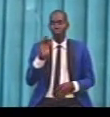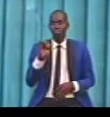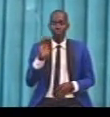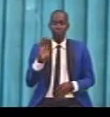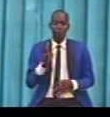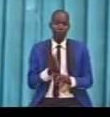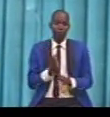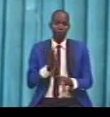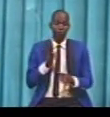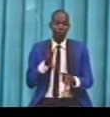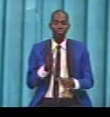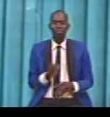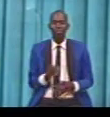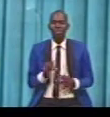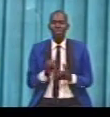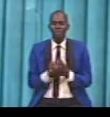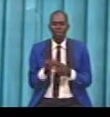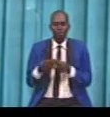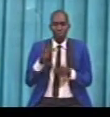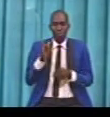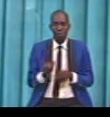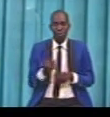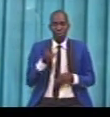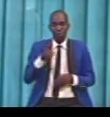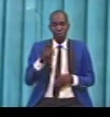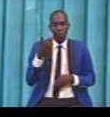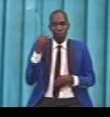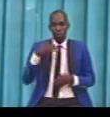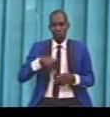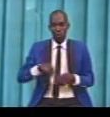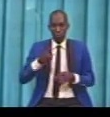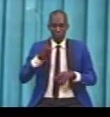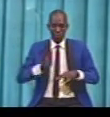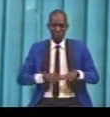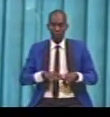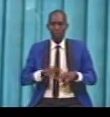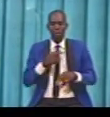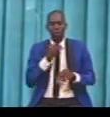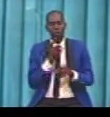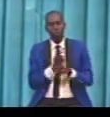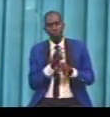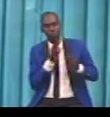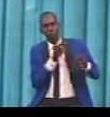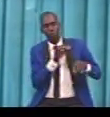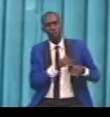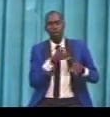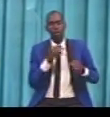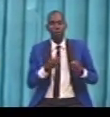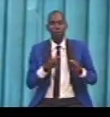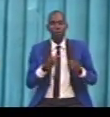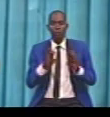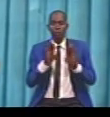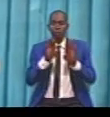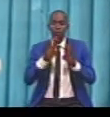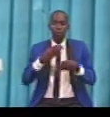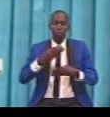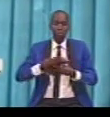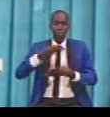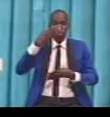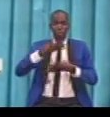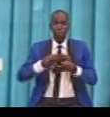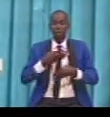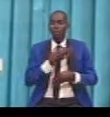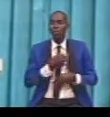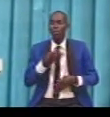Then briefly, he was still sitting in the car. He just looked out through the window. And then there was a bus stop